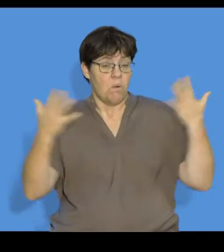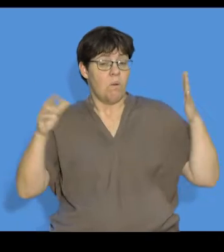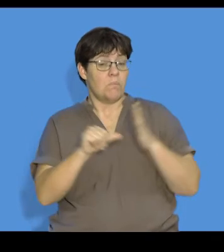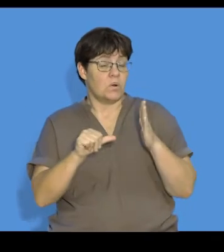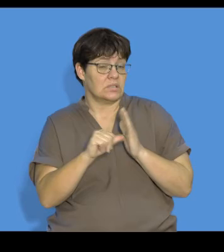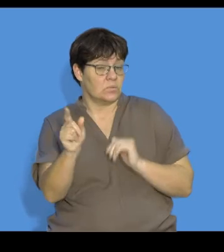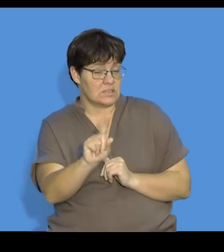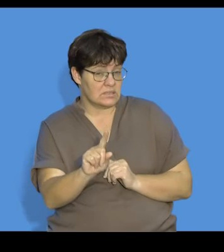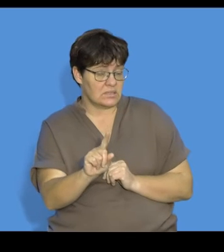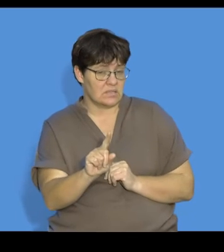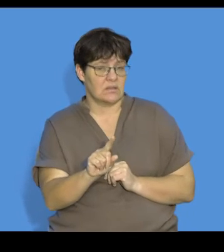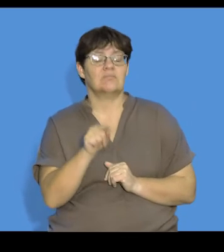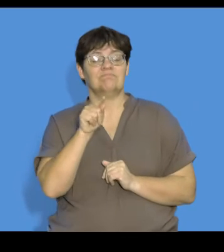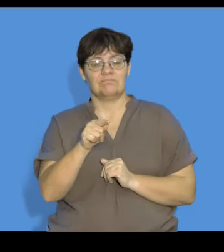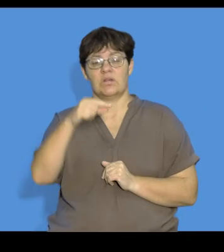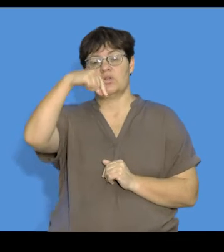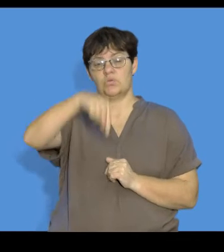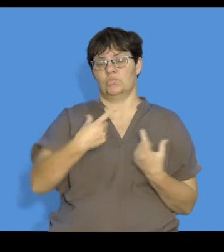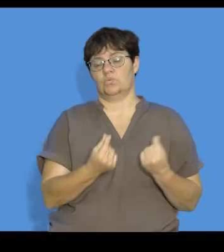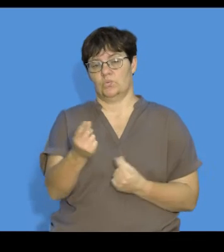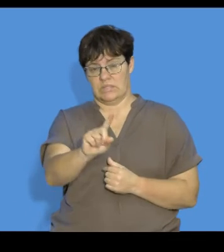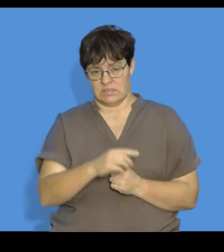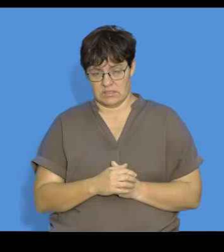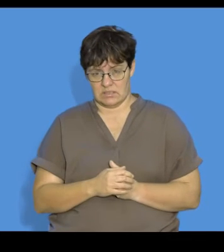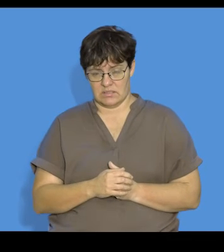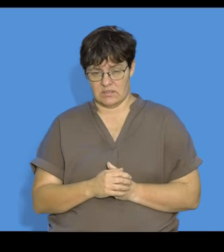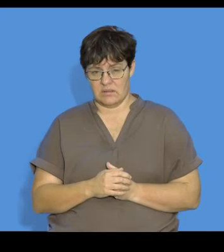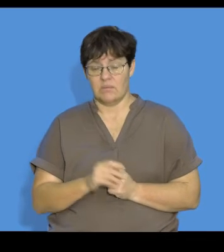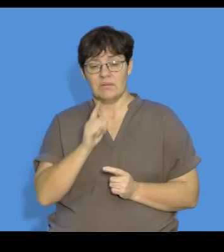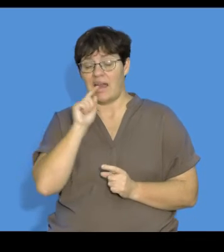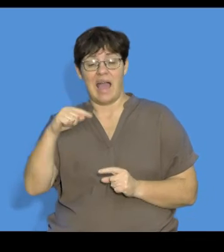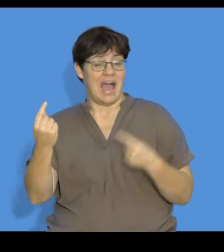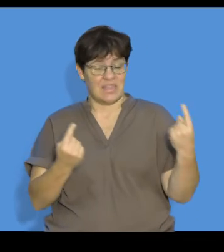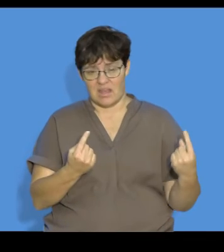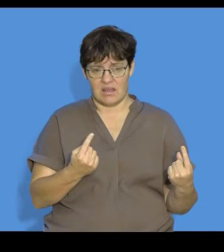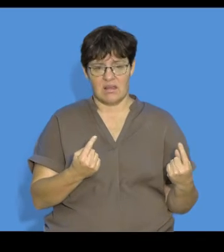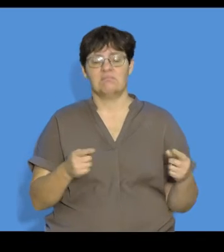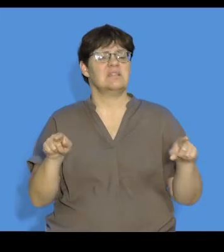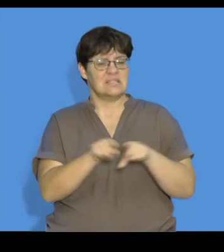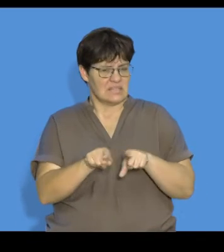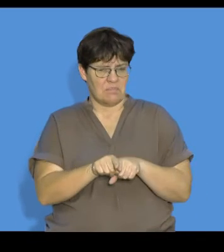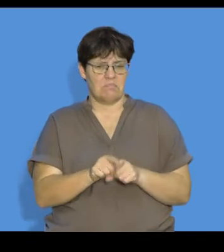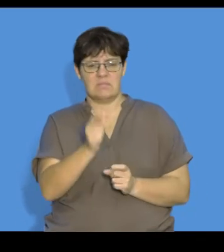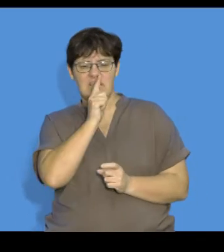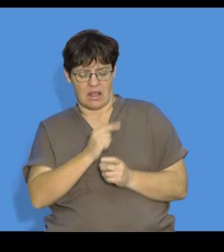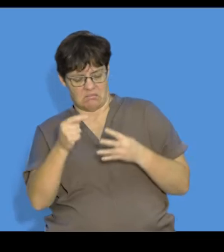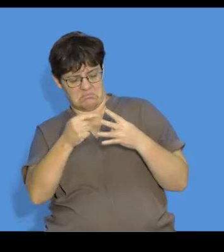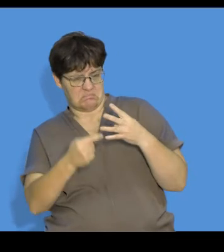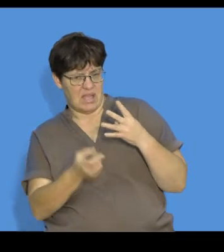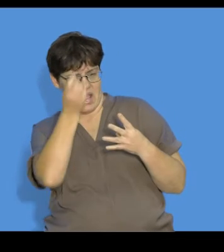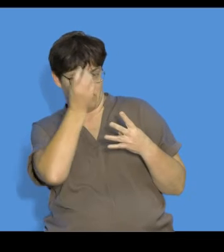important is what the q does, right? Although with the other letters, they also do tell us a few